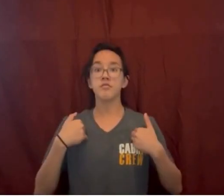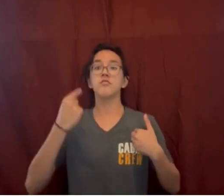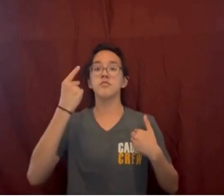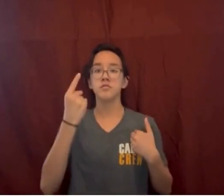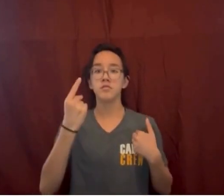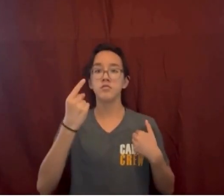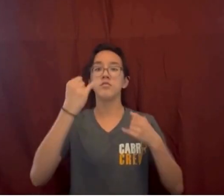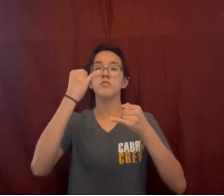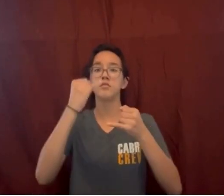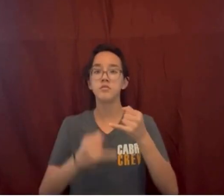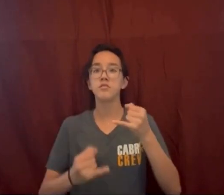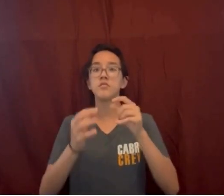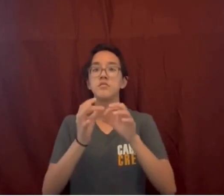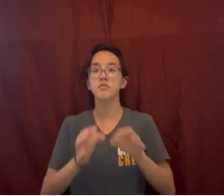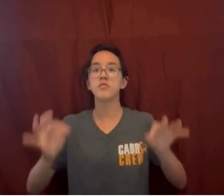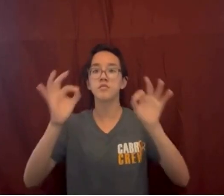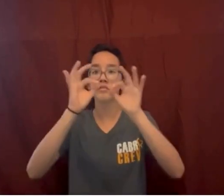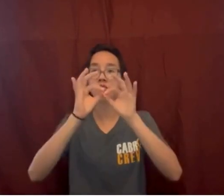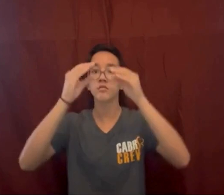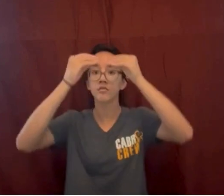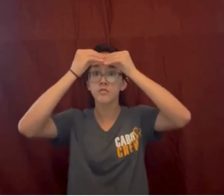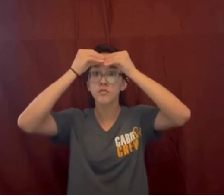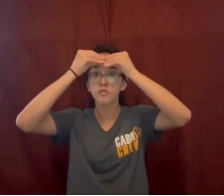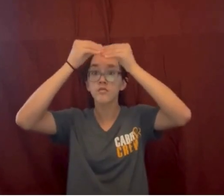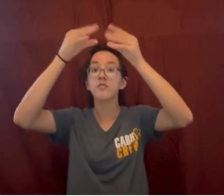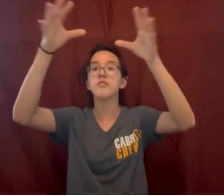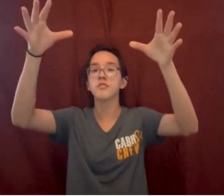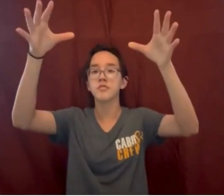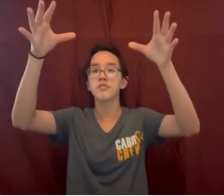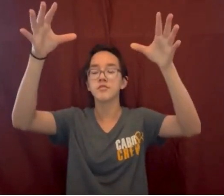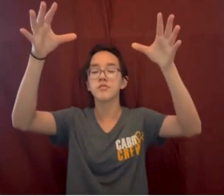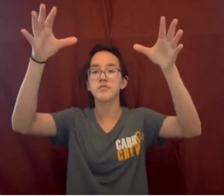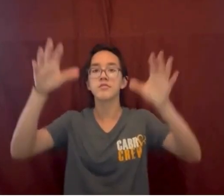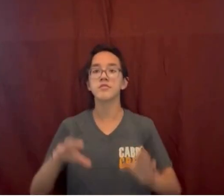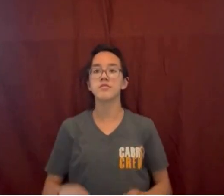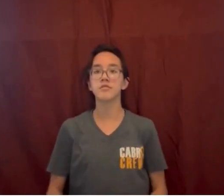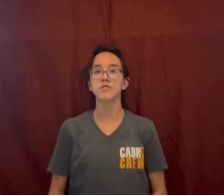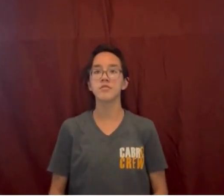I have one last important message for all of you.